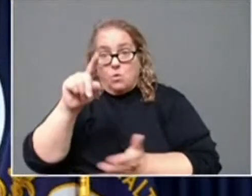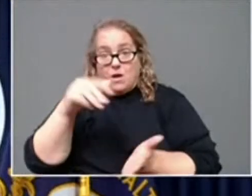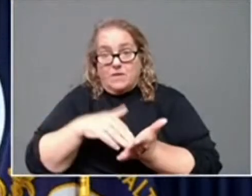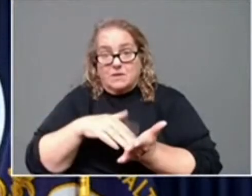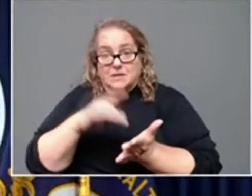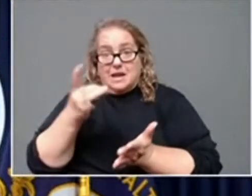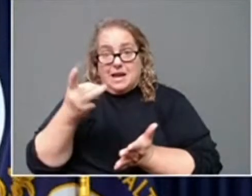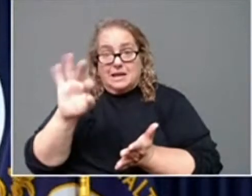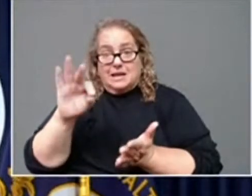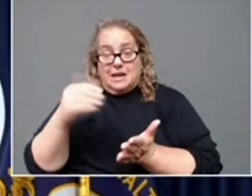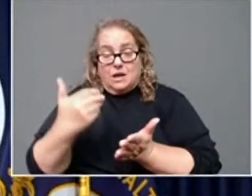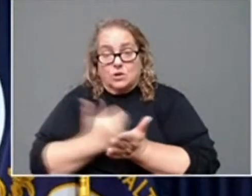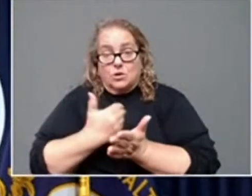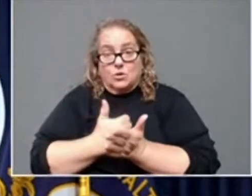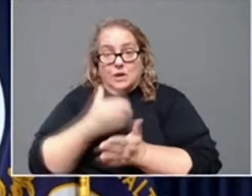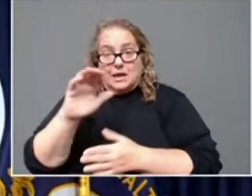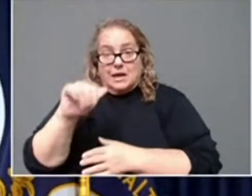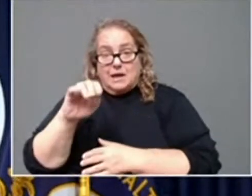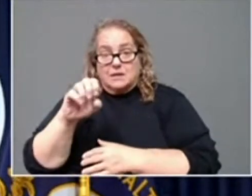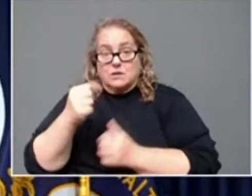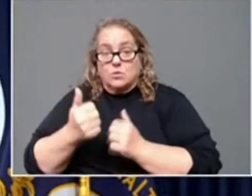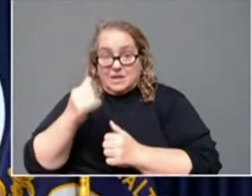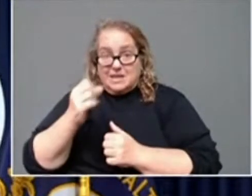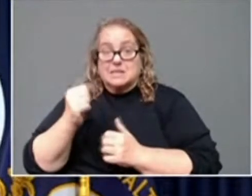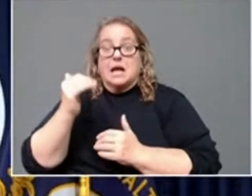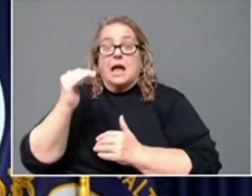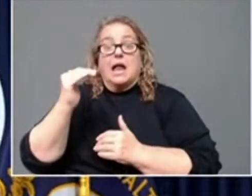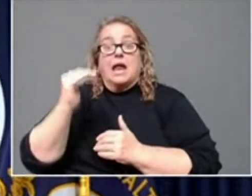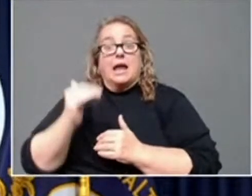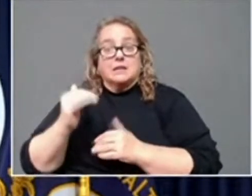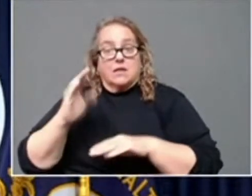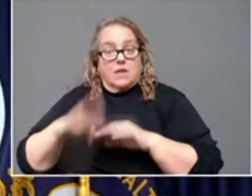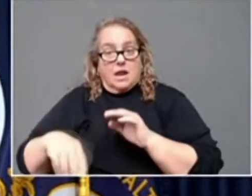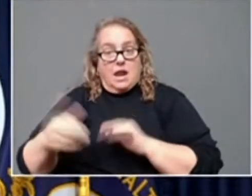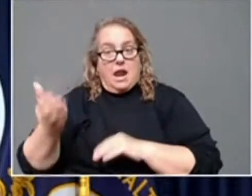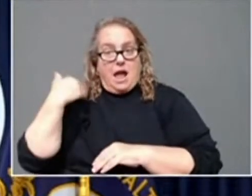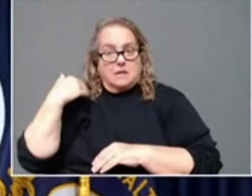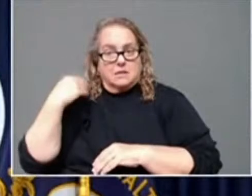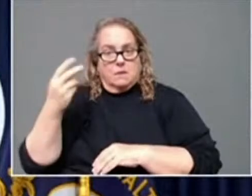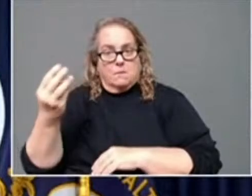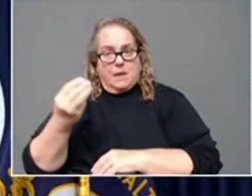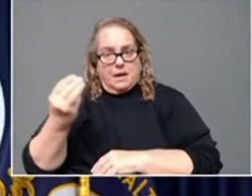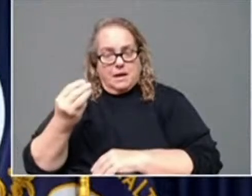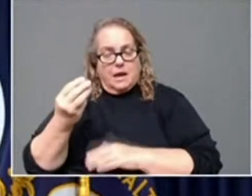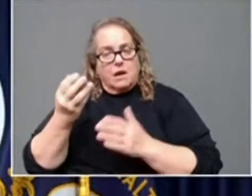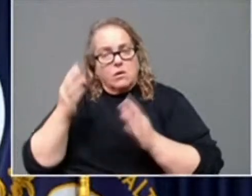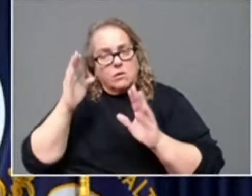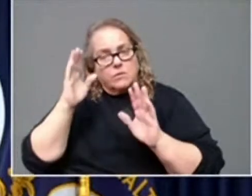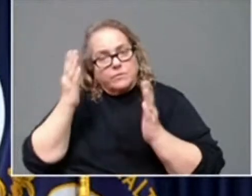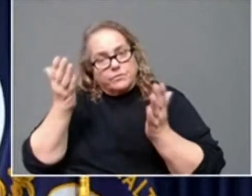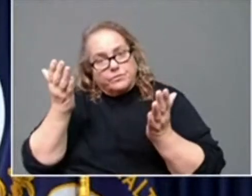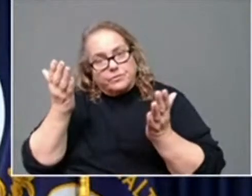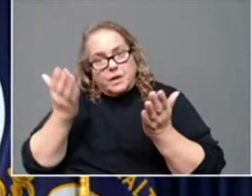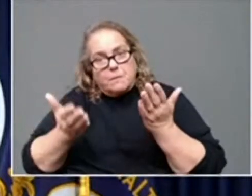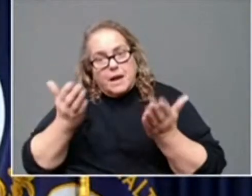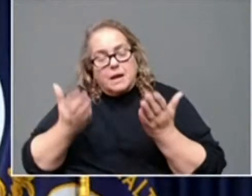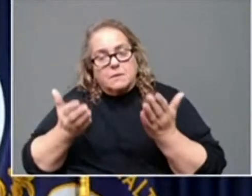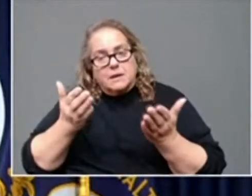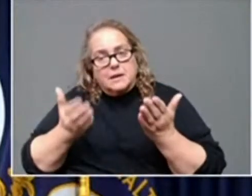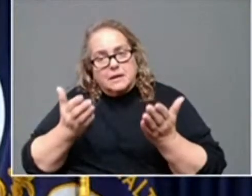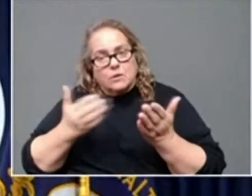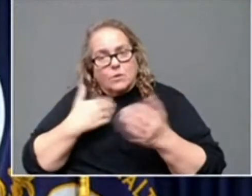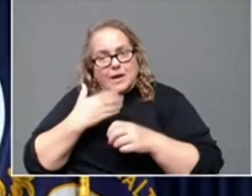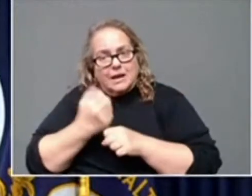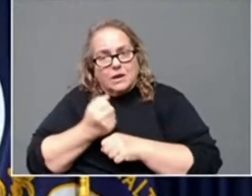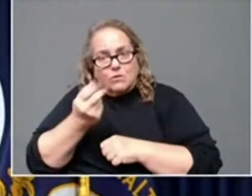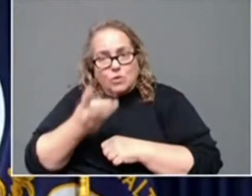new cases, which is actually less than last Monday. Now, it may potentially be that we're getting fewer tests from